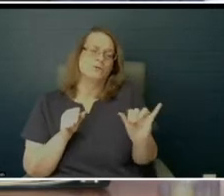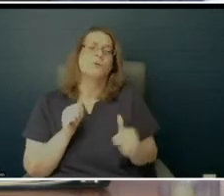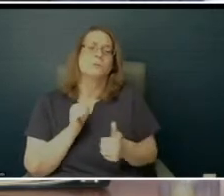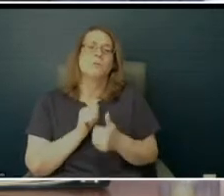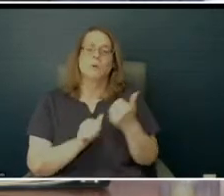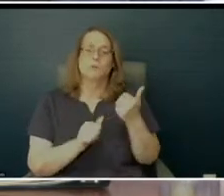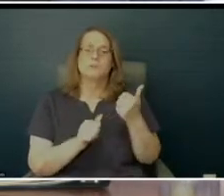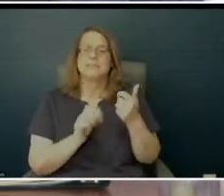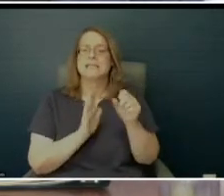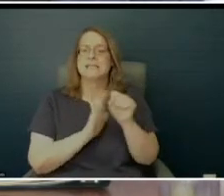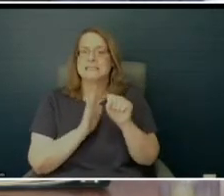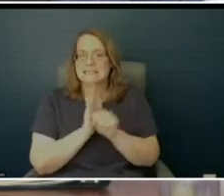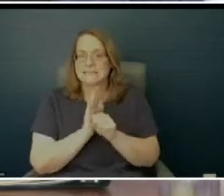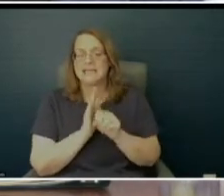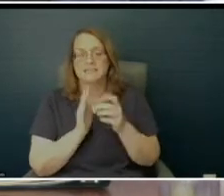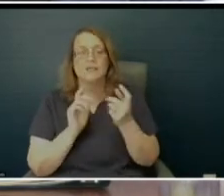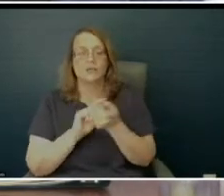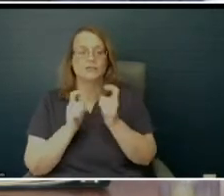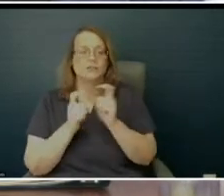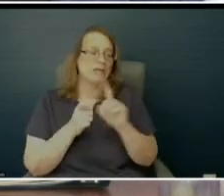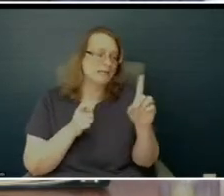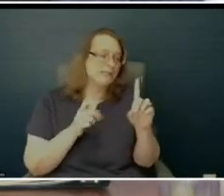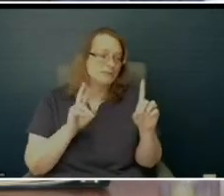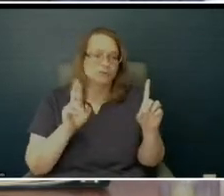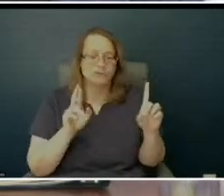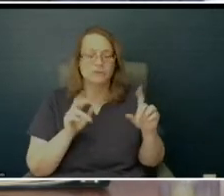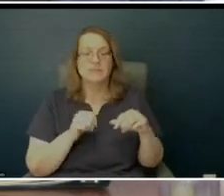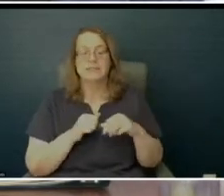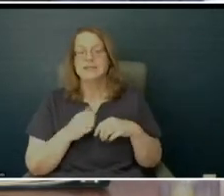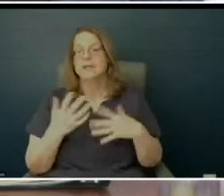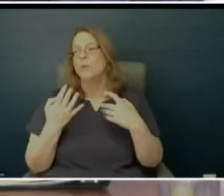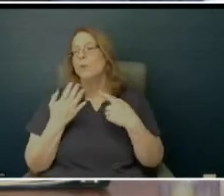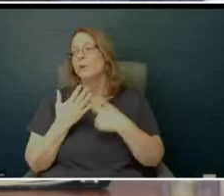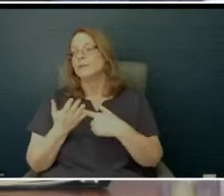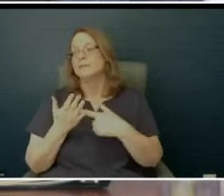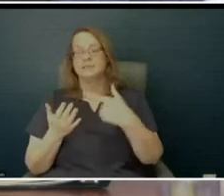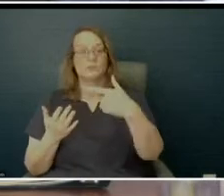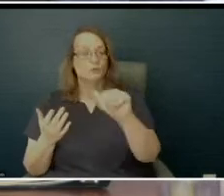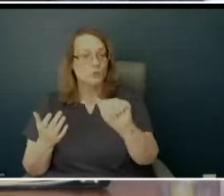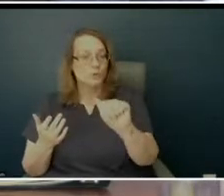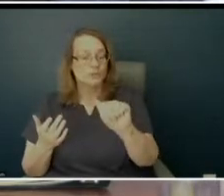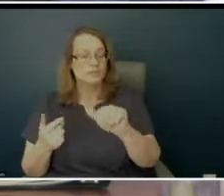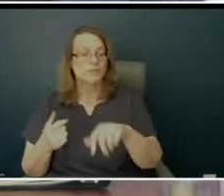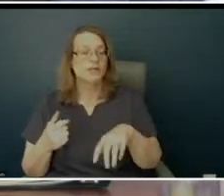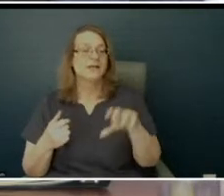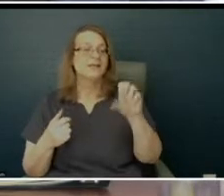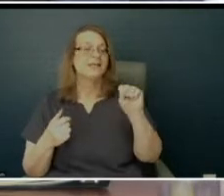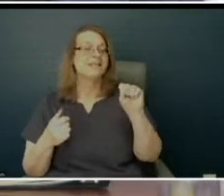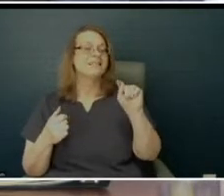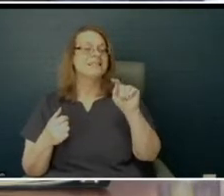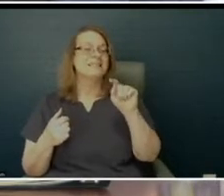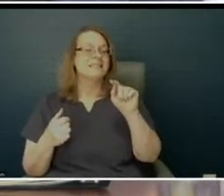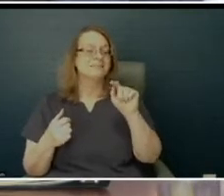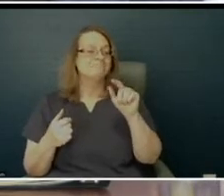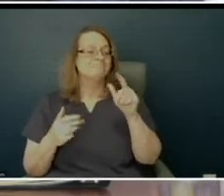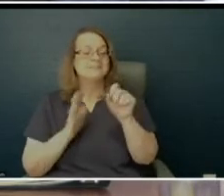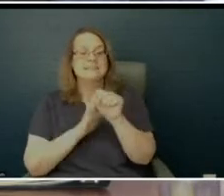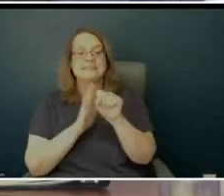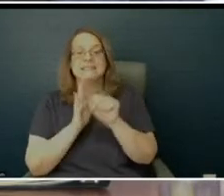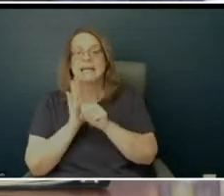he wanted to talk a great deal about Georgia, the State Farm Arena video, which he believed, for various